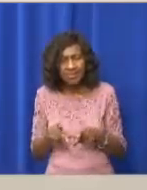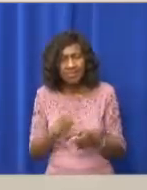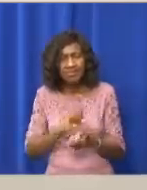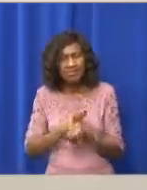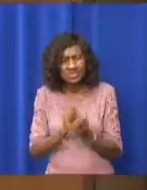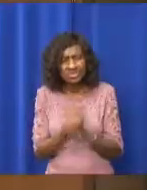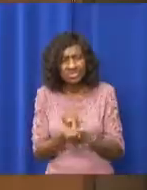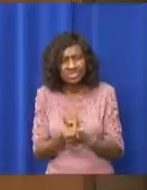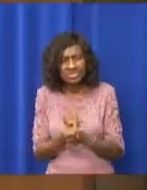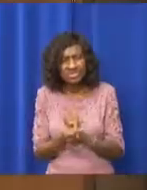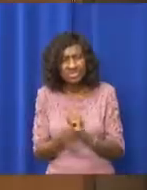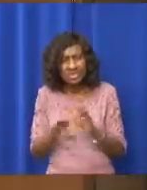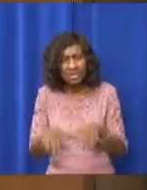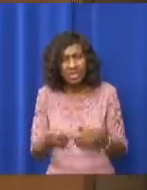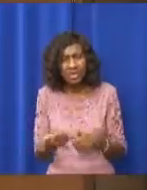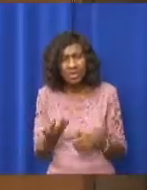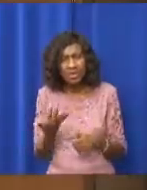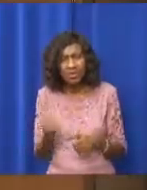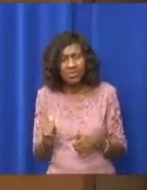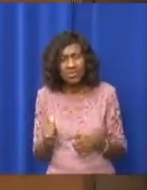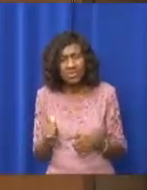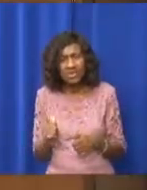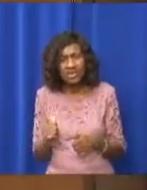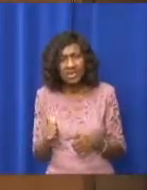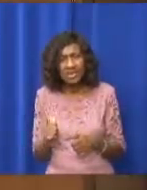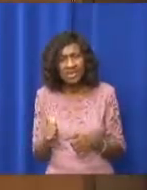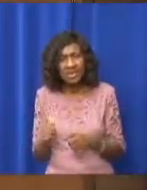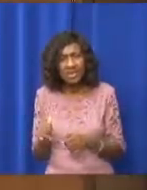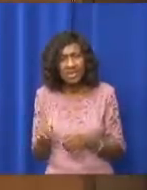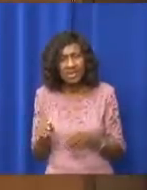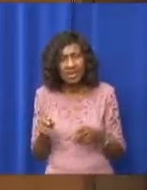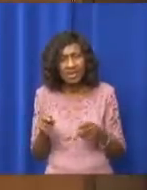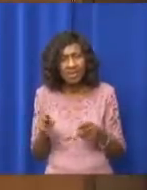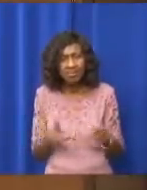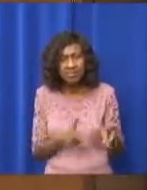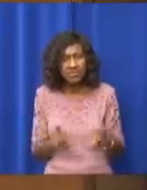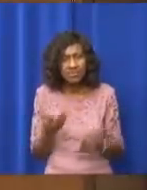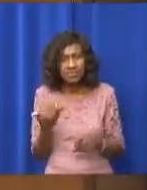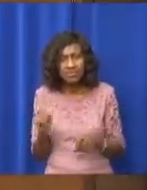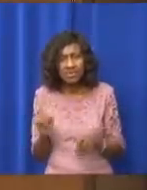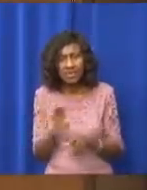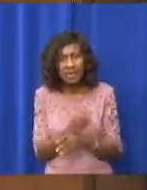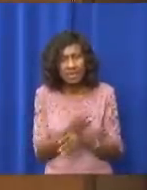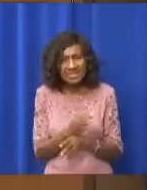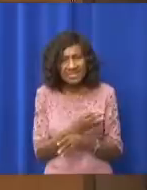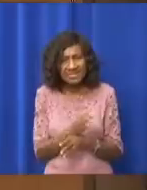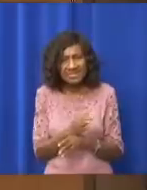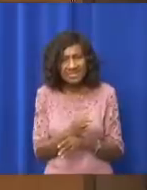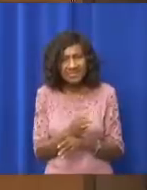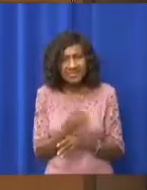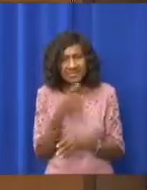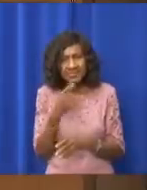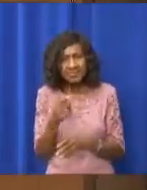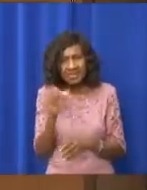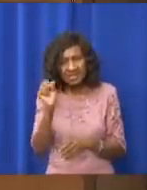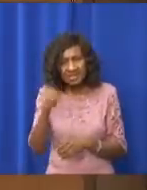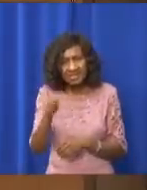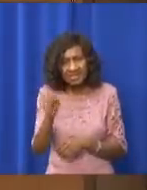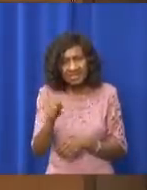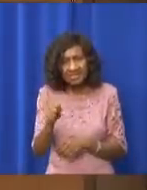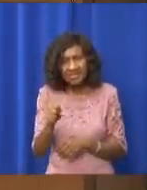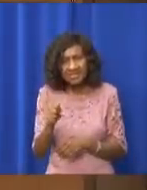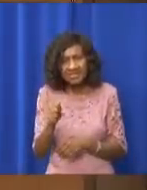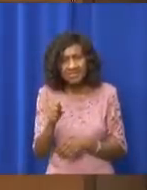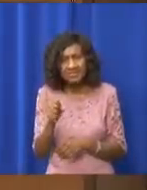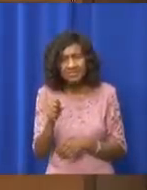Yeah, we have had a lot of feedback in that area, and we've had quite a tremendous response and participation. Each one of